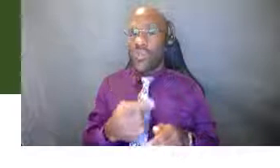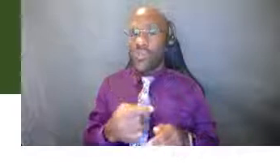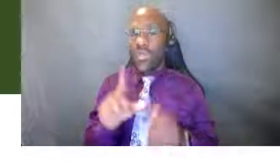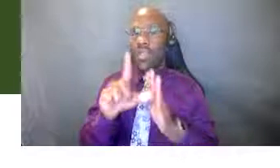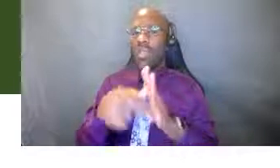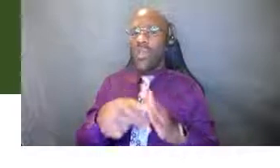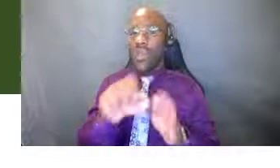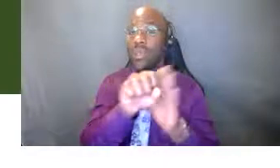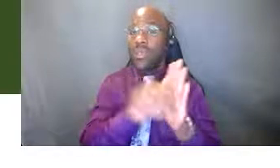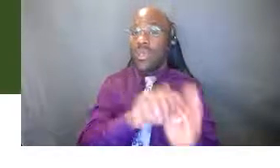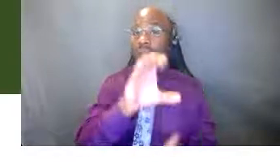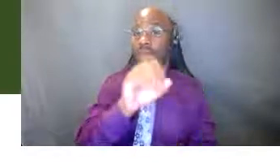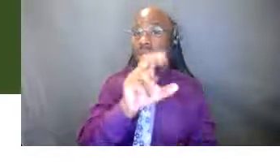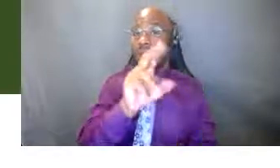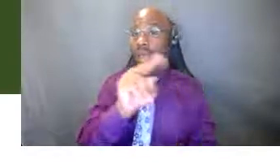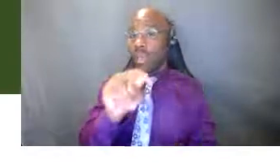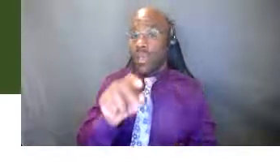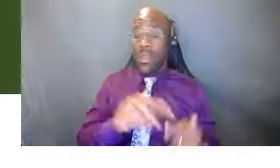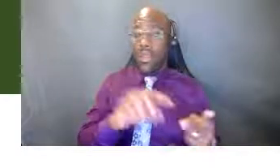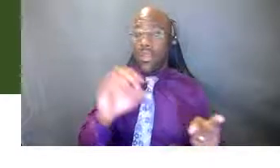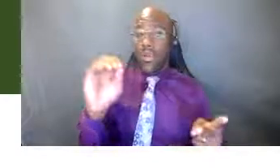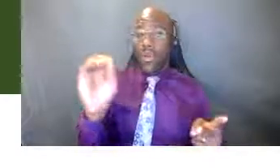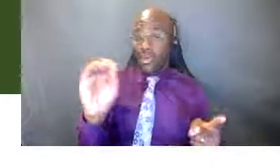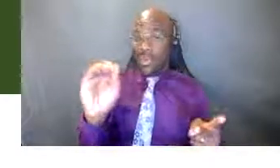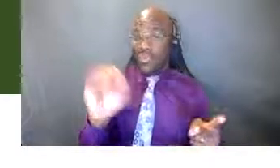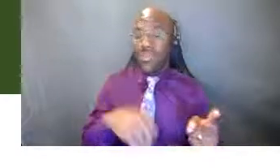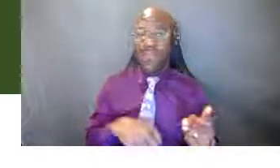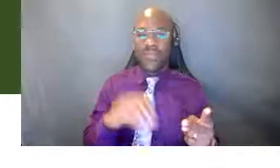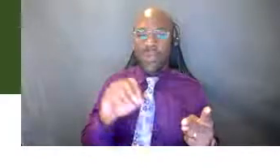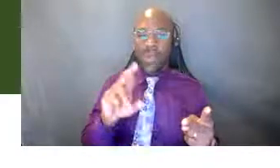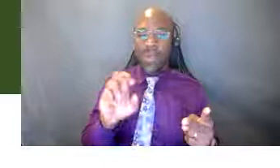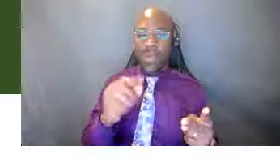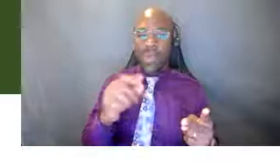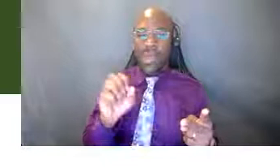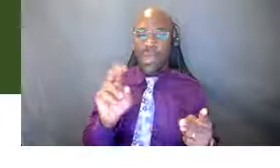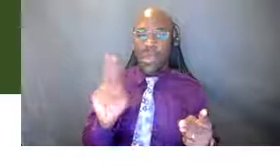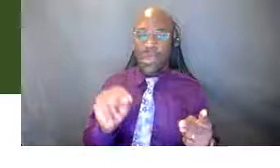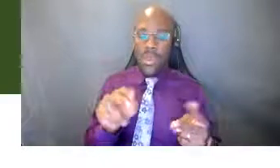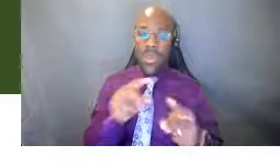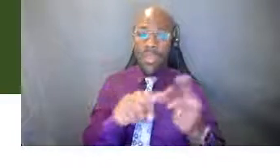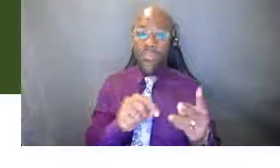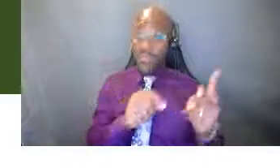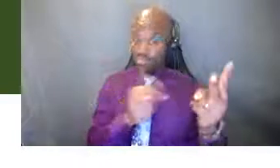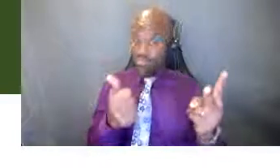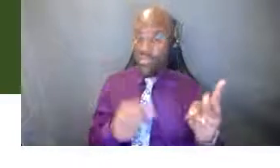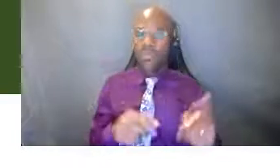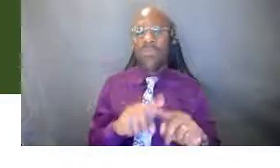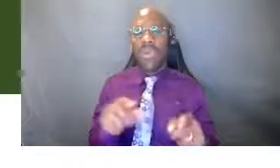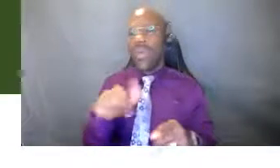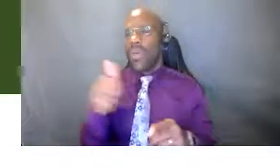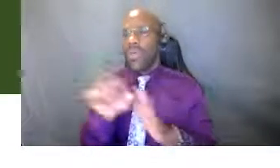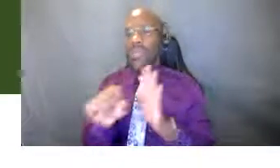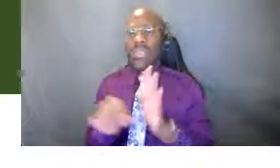better job, but I wouldn't say there's any state currently has a model that should